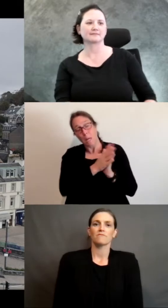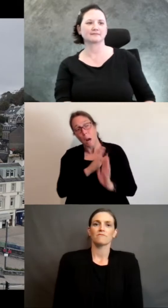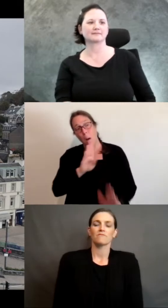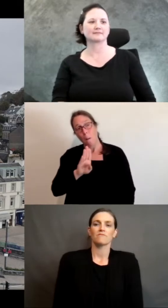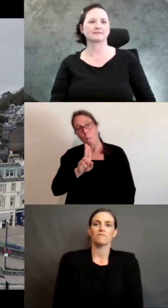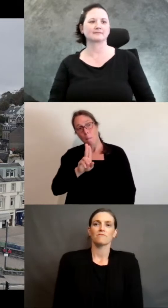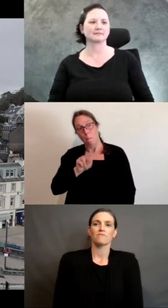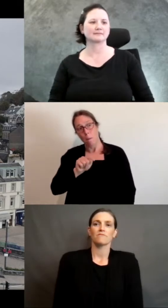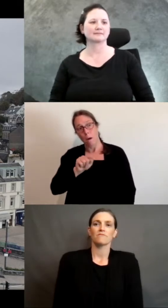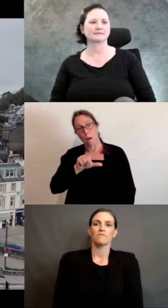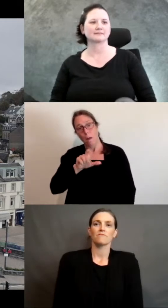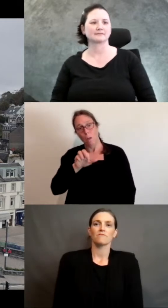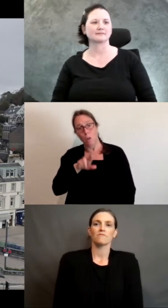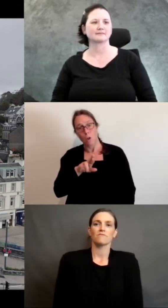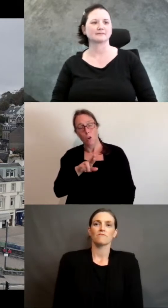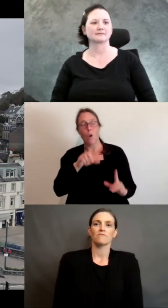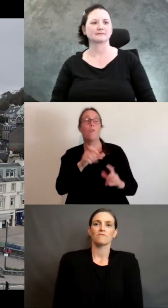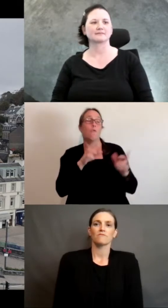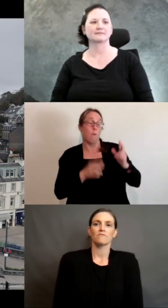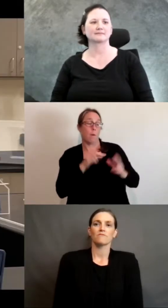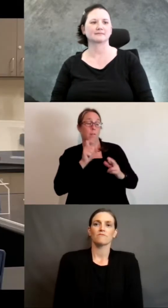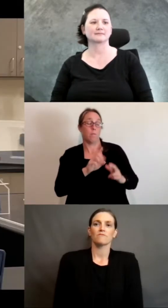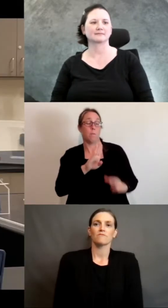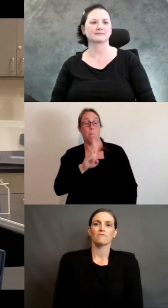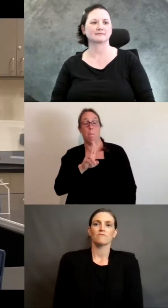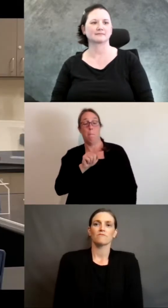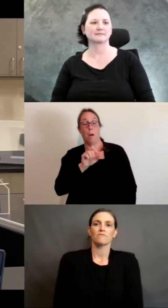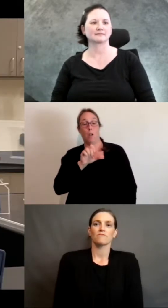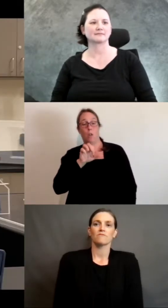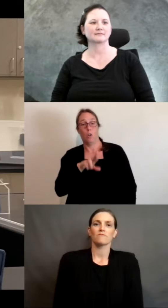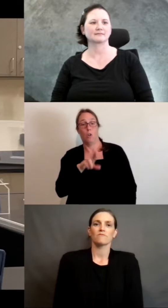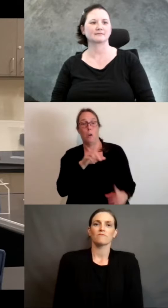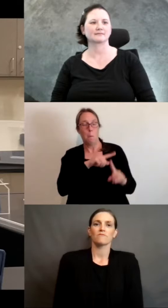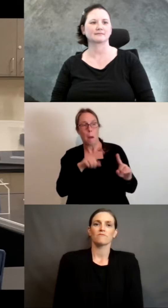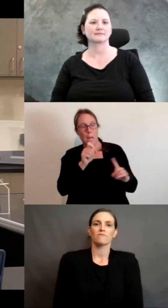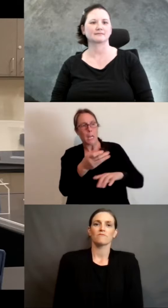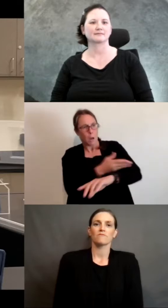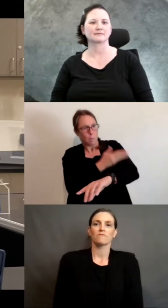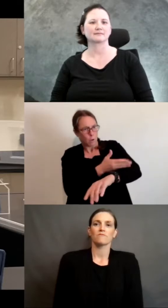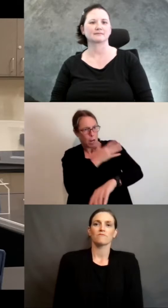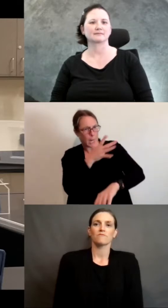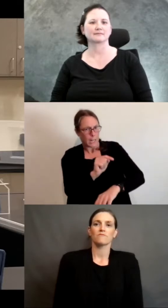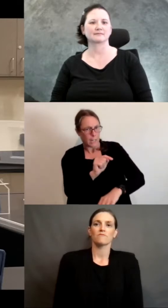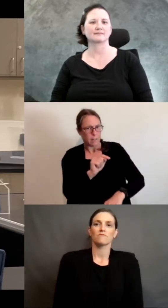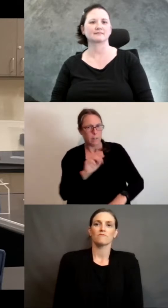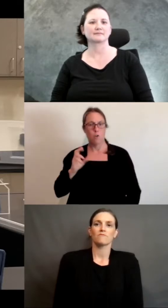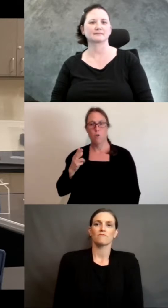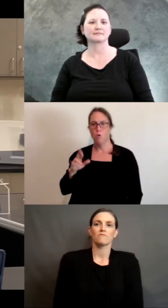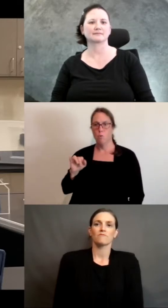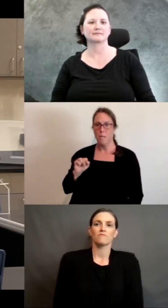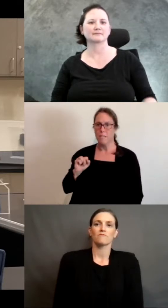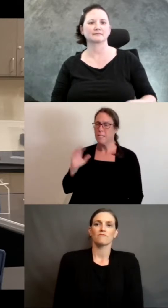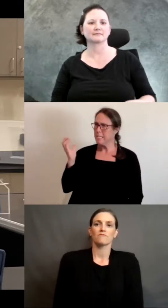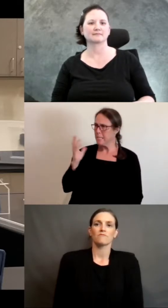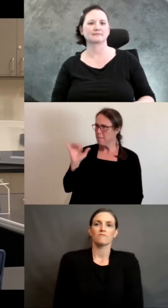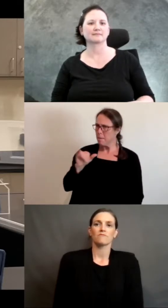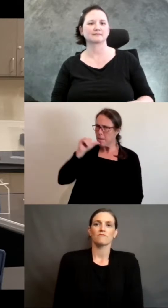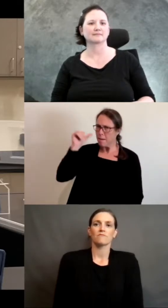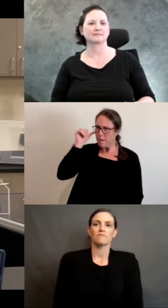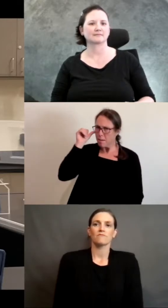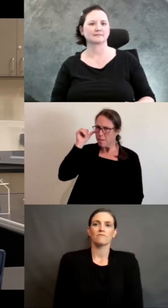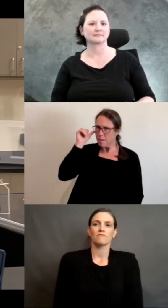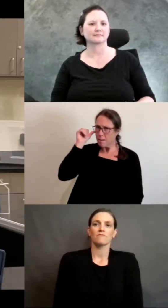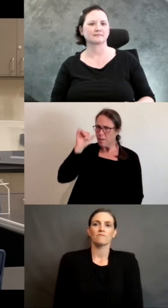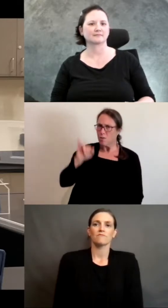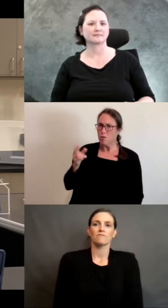and upgraded it so that it could tutor him in maths. It seems like just yesterday Johnny was walking these halls, taking my classes.